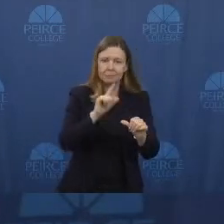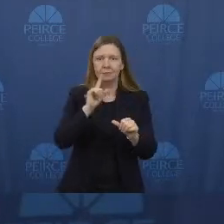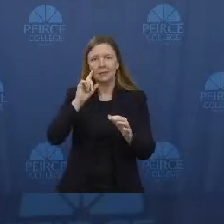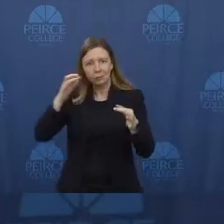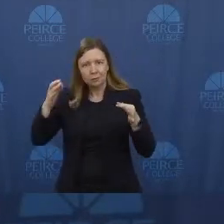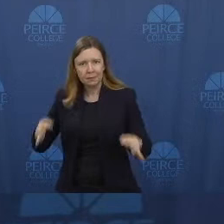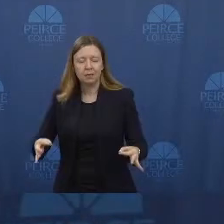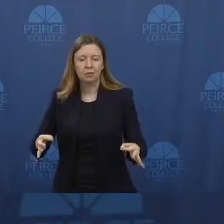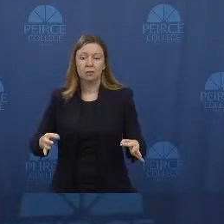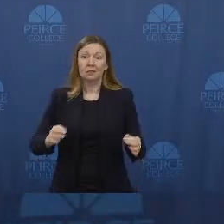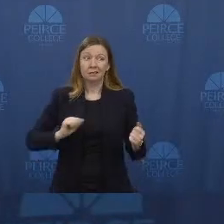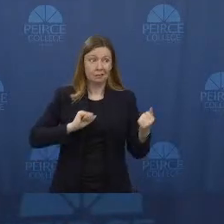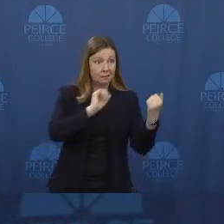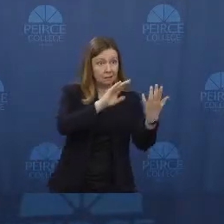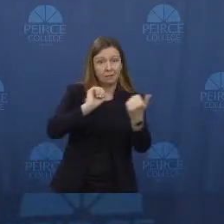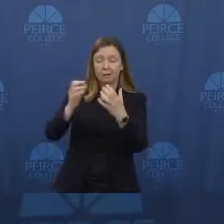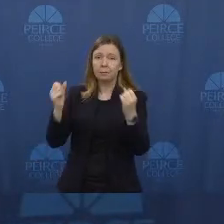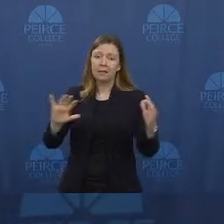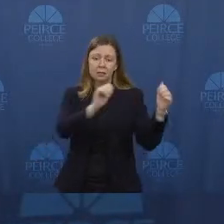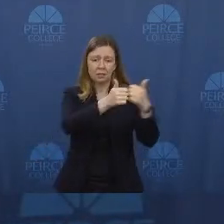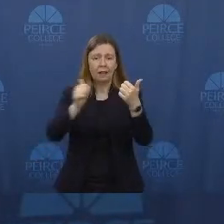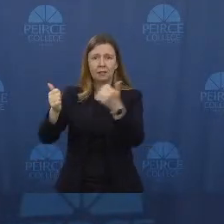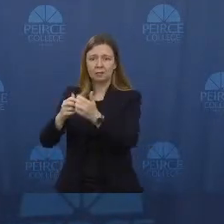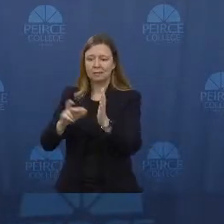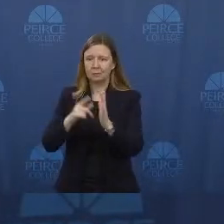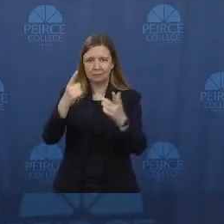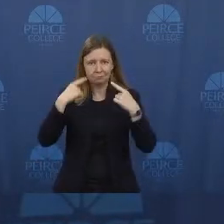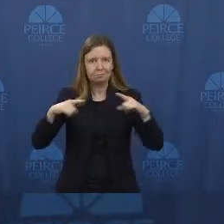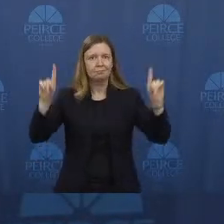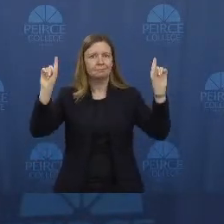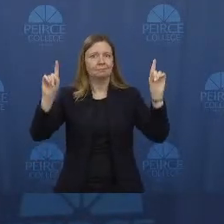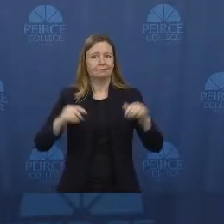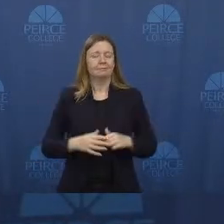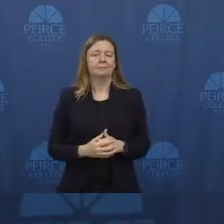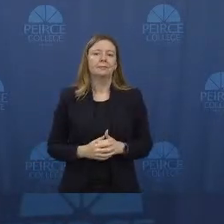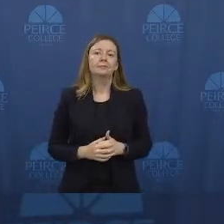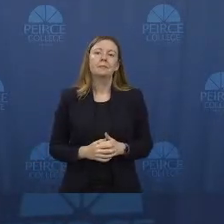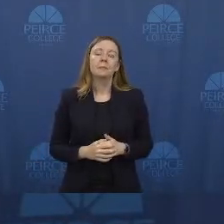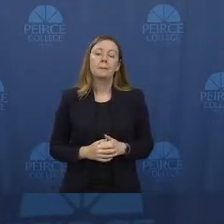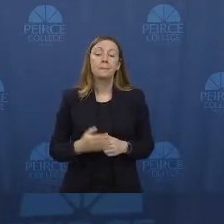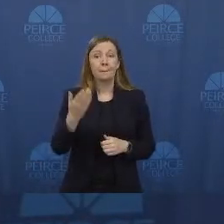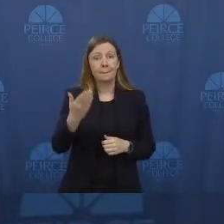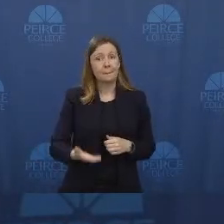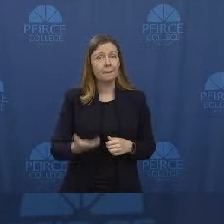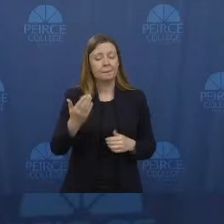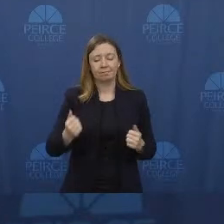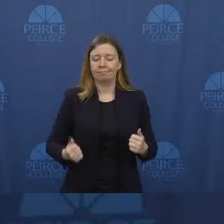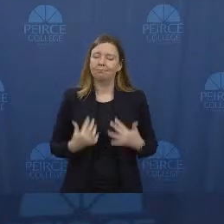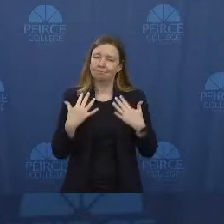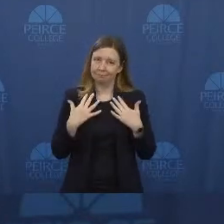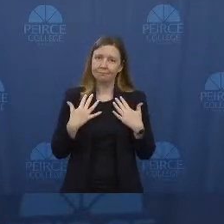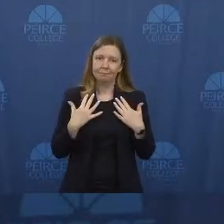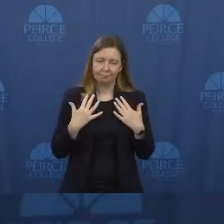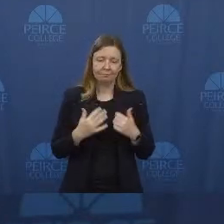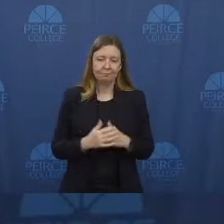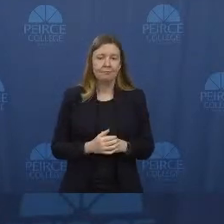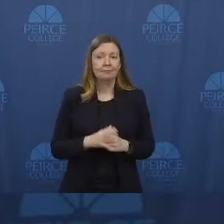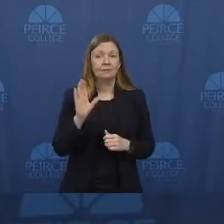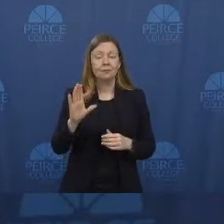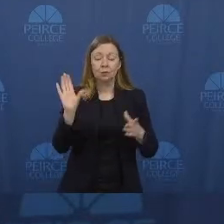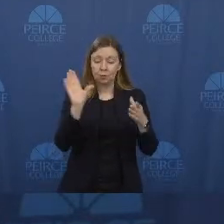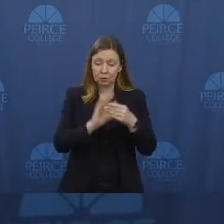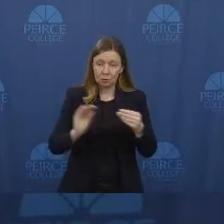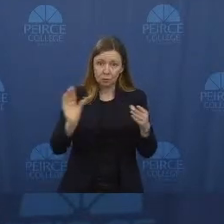unprecedented challenges have brought you to this point. You are inspirational, your stories